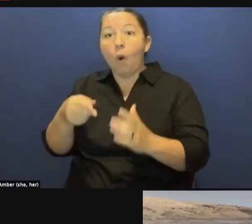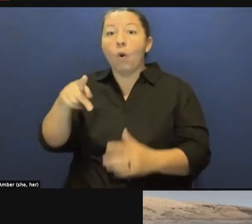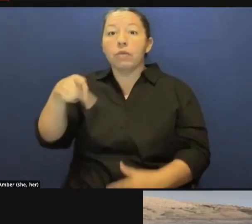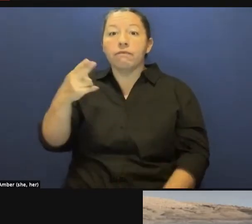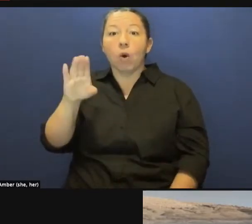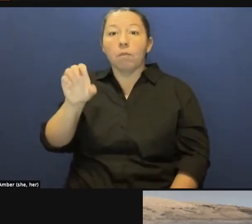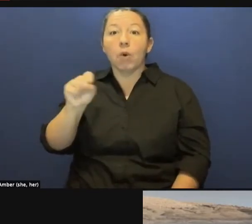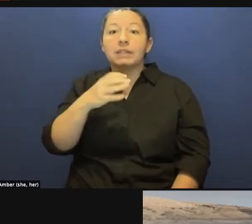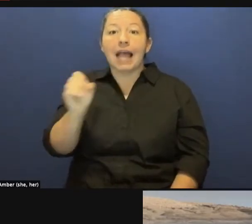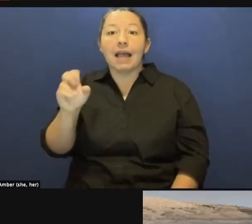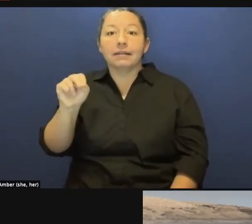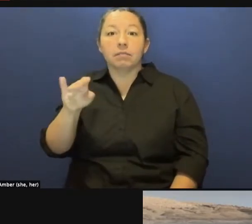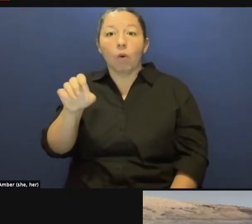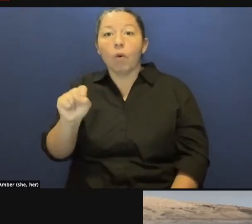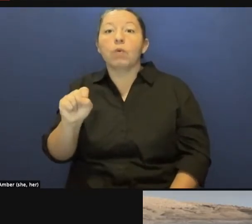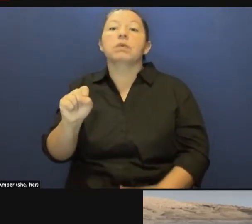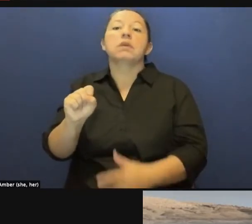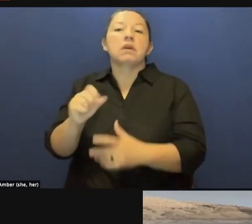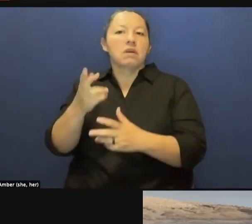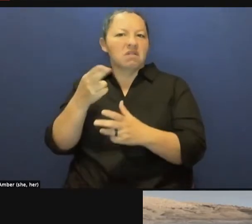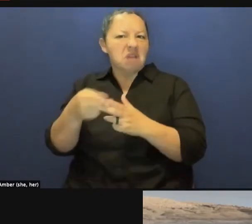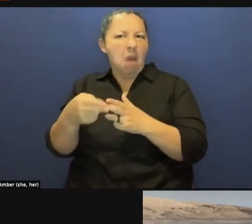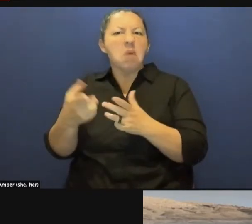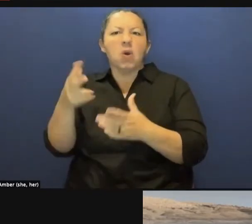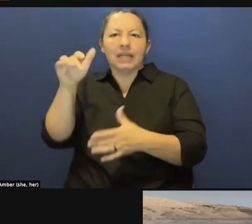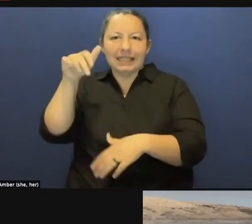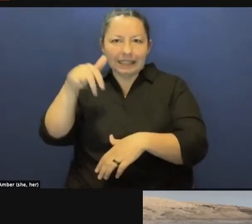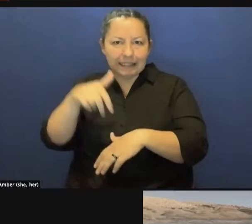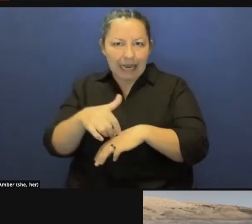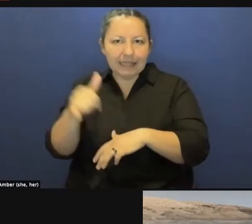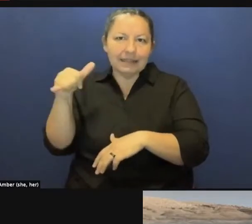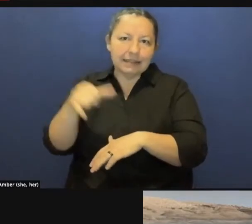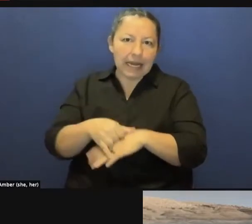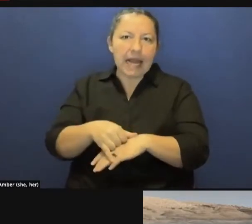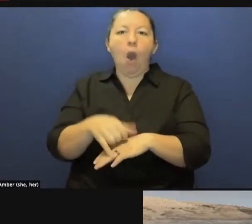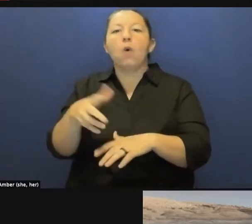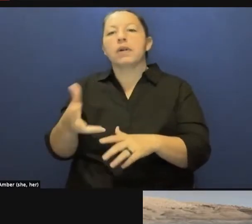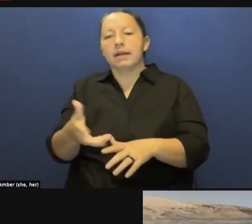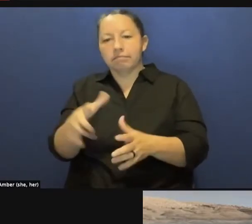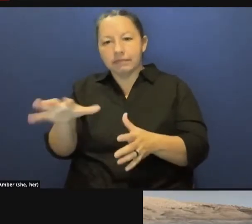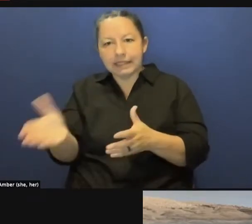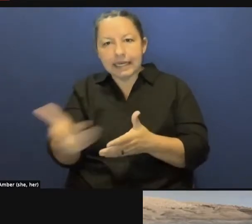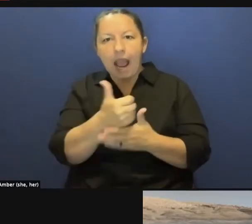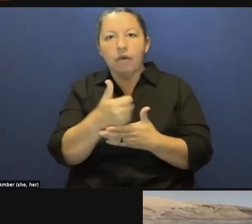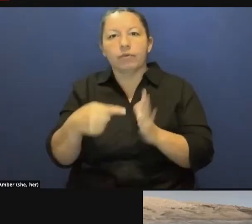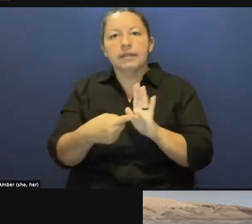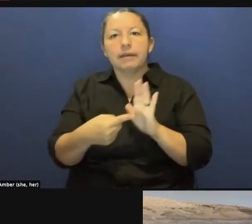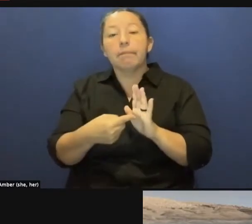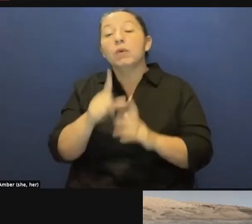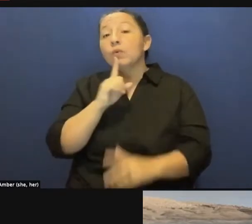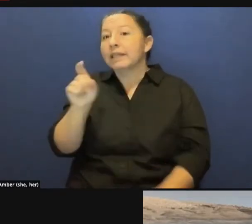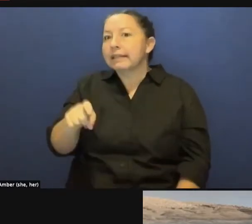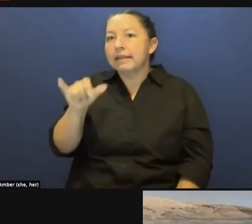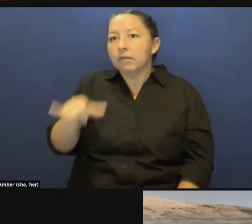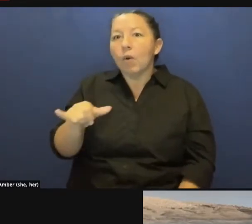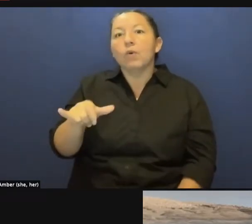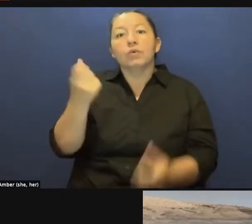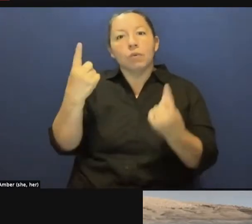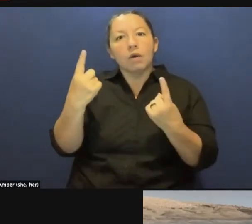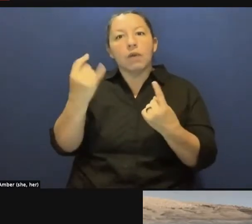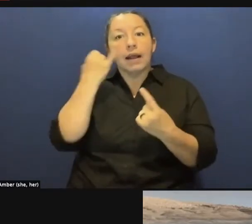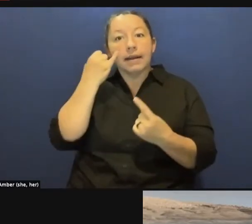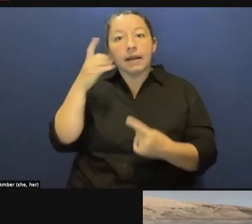then setting down on the surface and bringing back samples. And we need those to really understand whether they're debris left